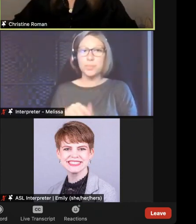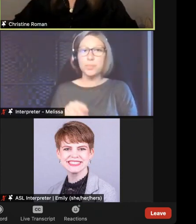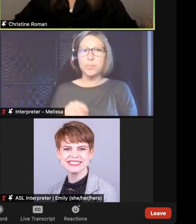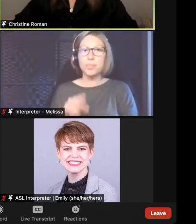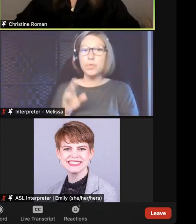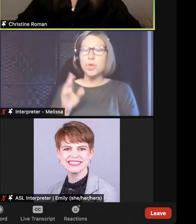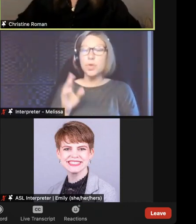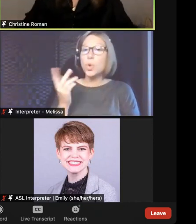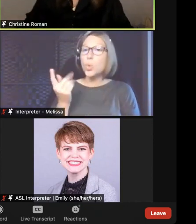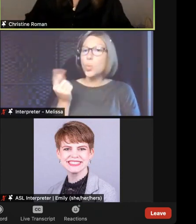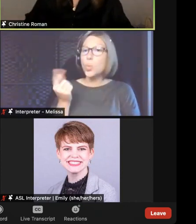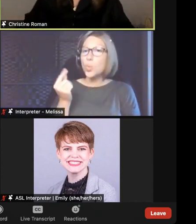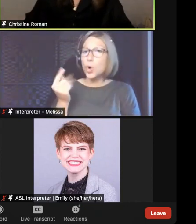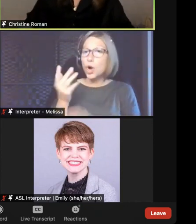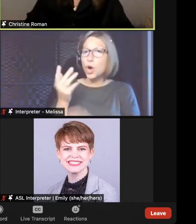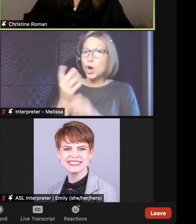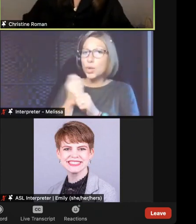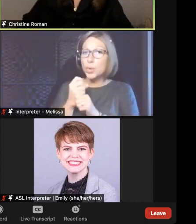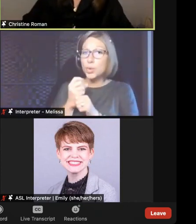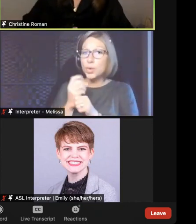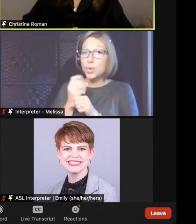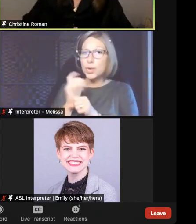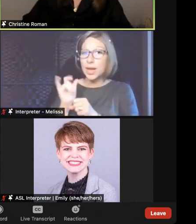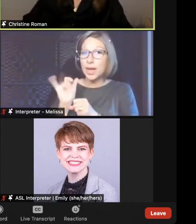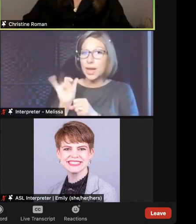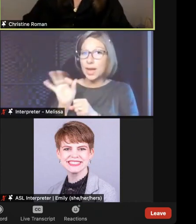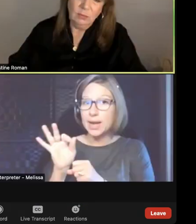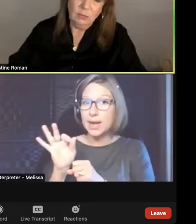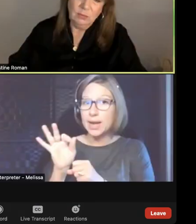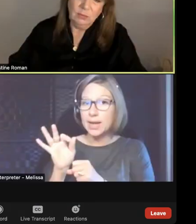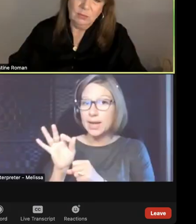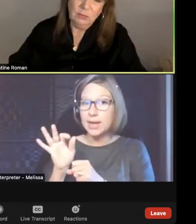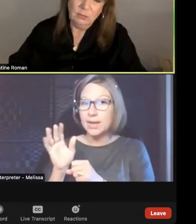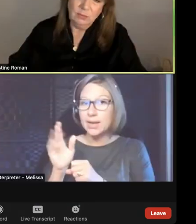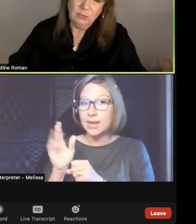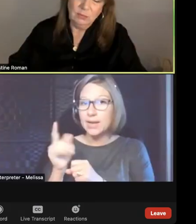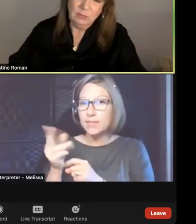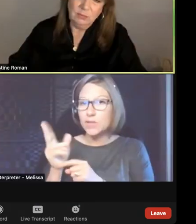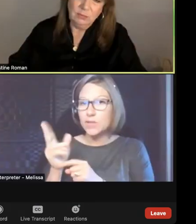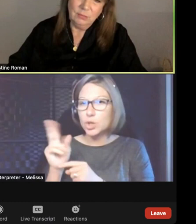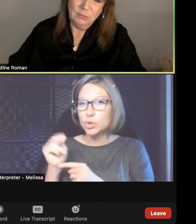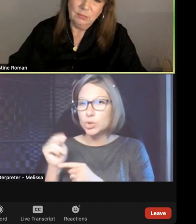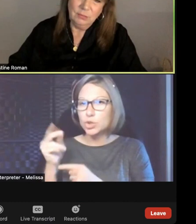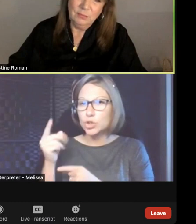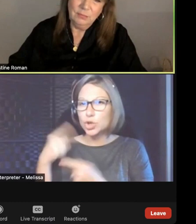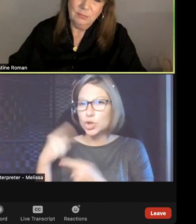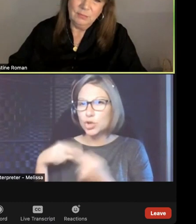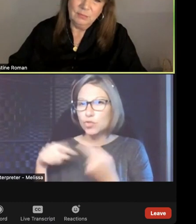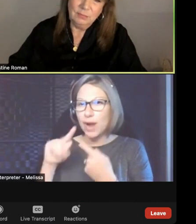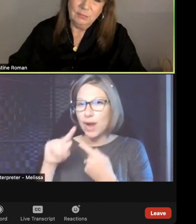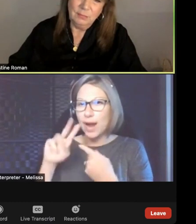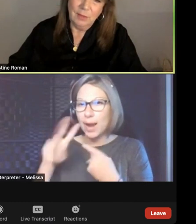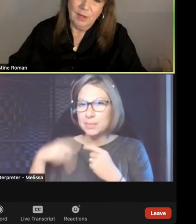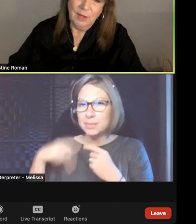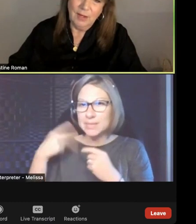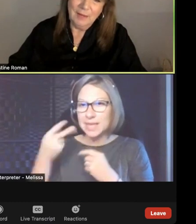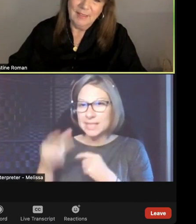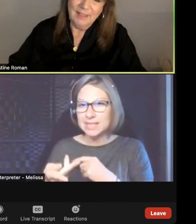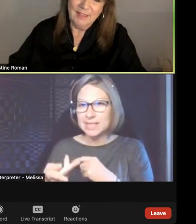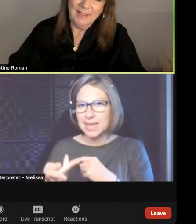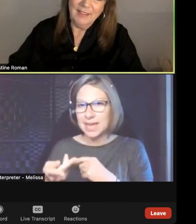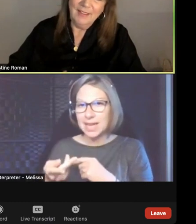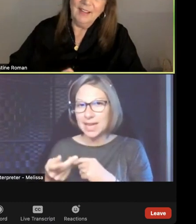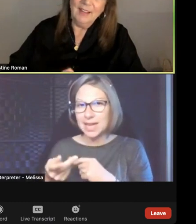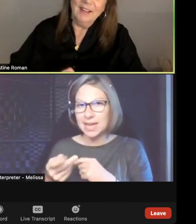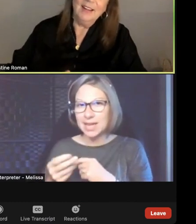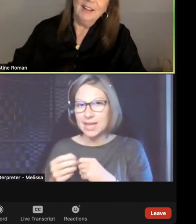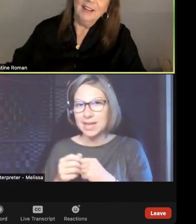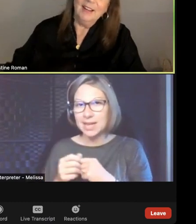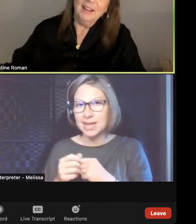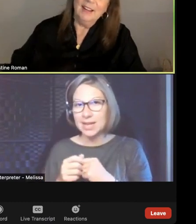a wow upside down? Well, I don't know. What do you get? Mom.